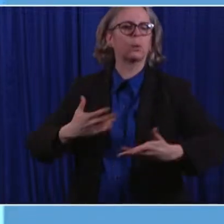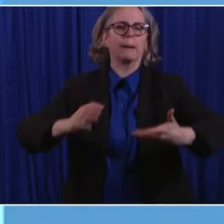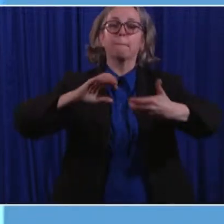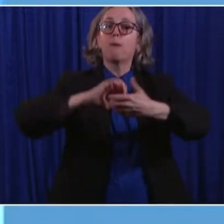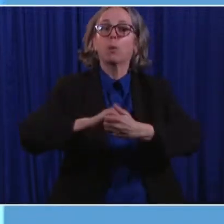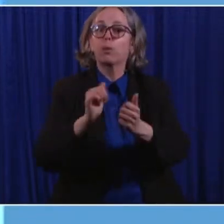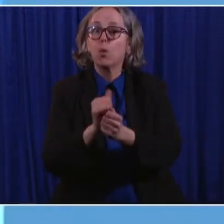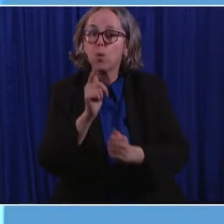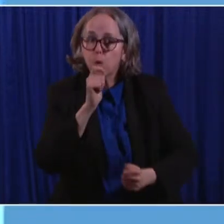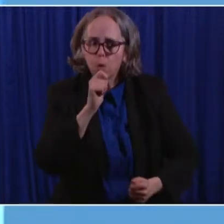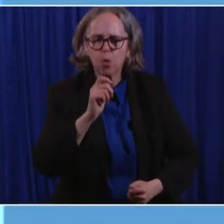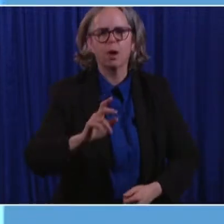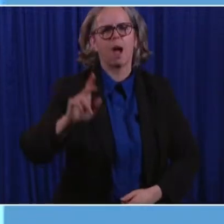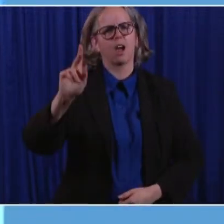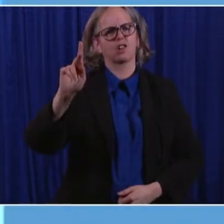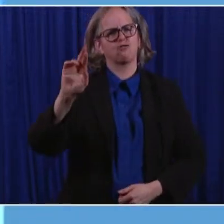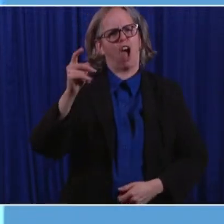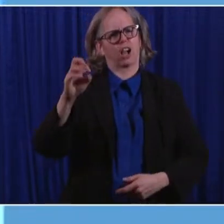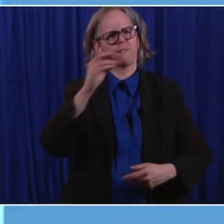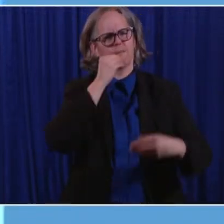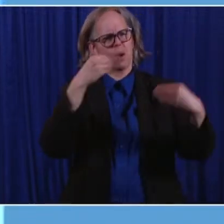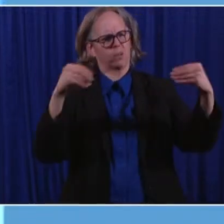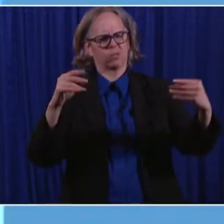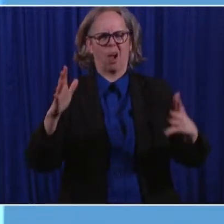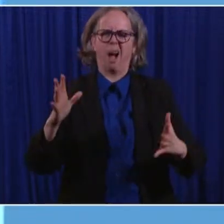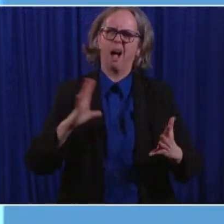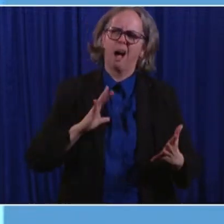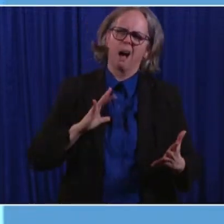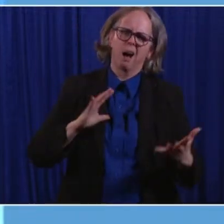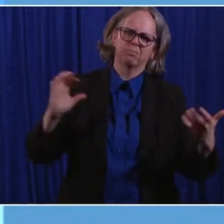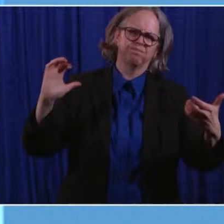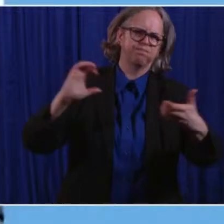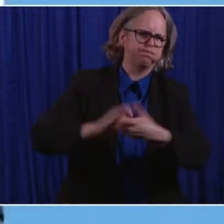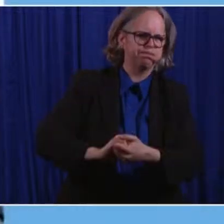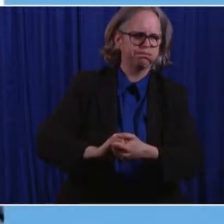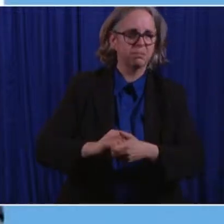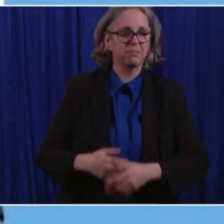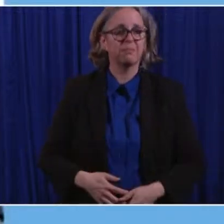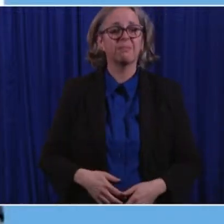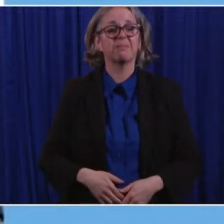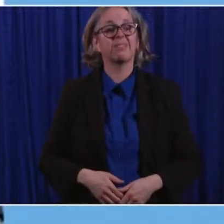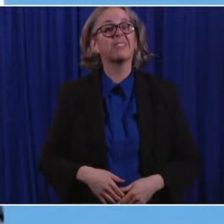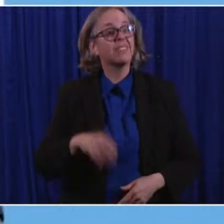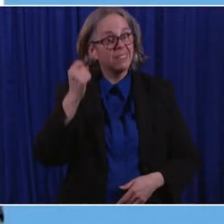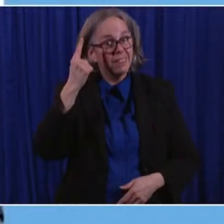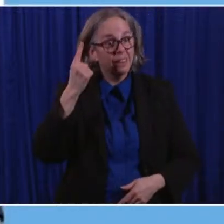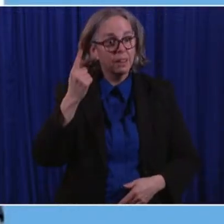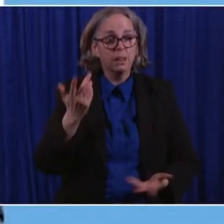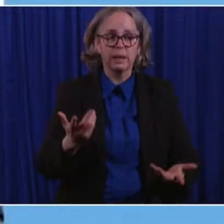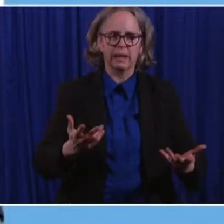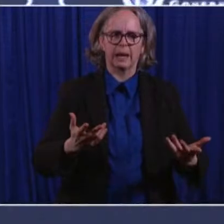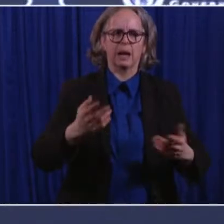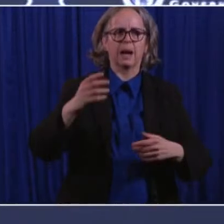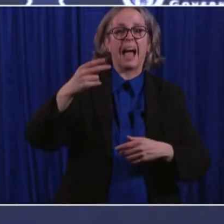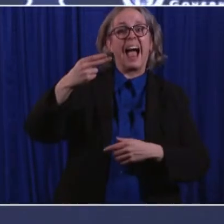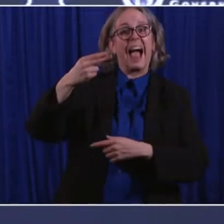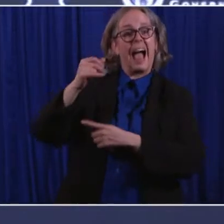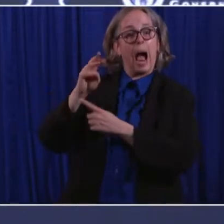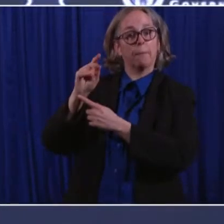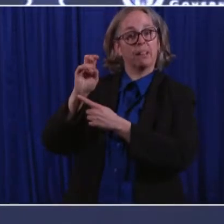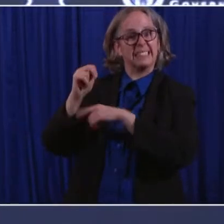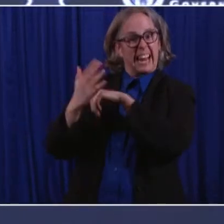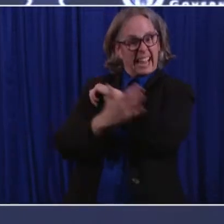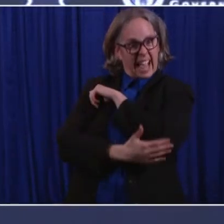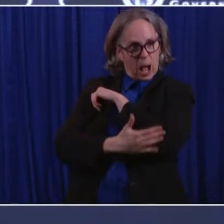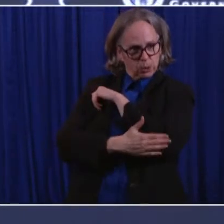has done. Also, Cincinnati Public Health, Hamilton County Public Health Department, and the Health Collaborative.